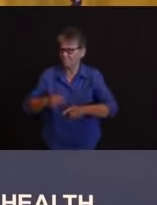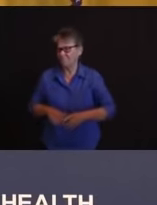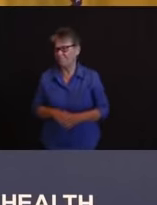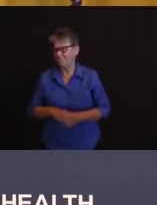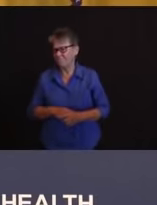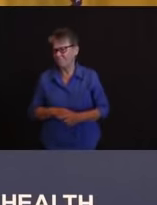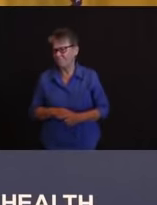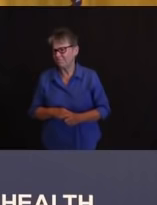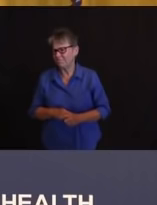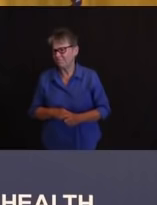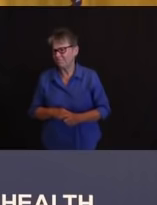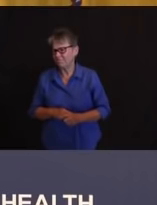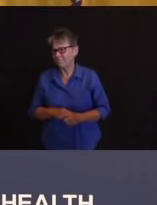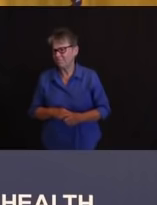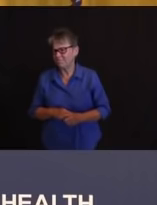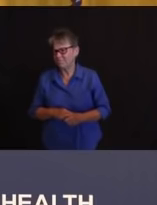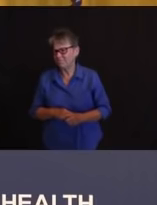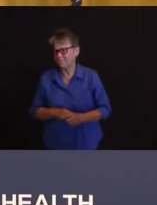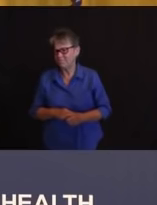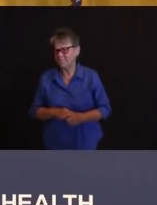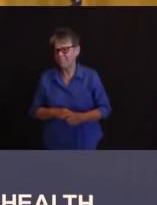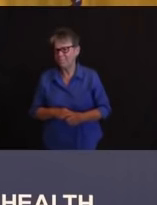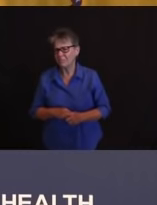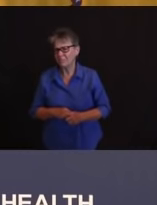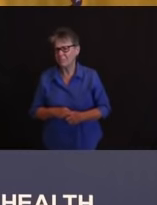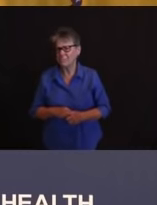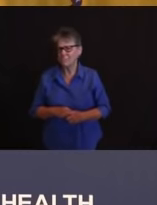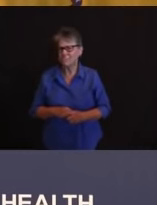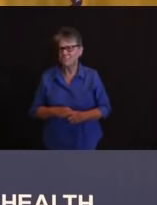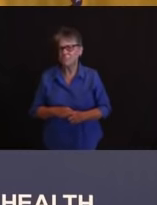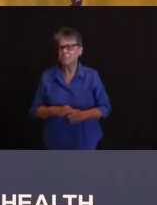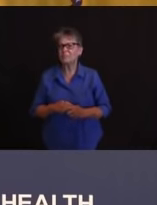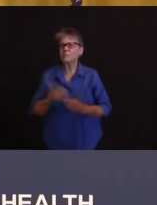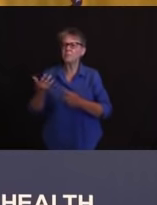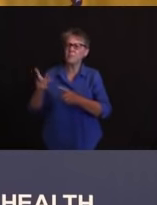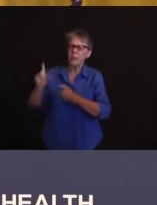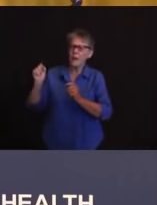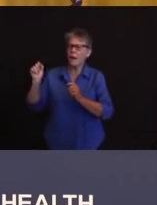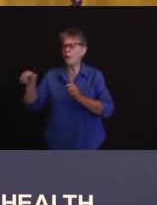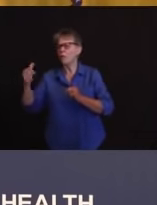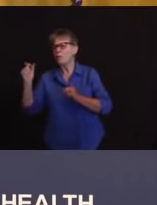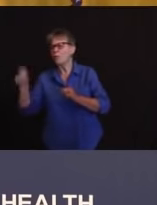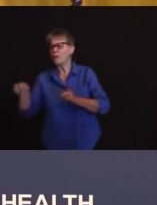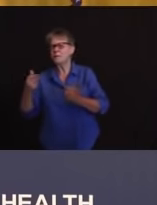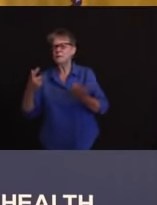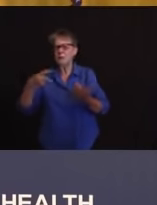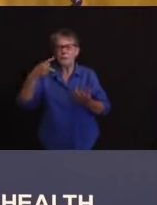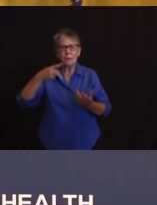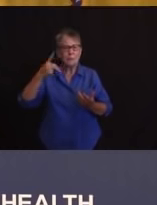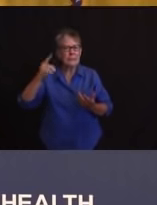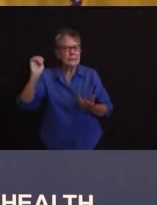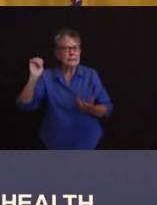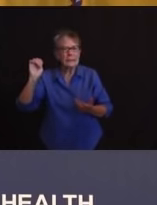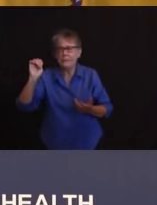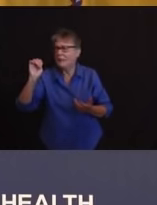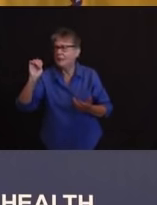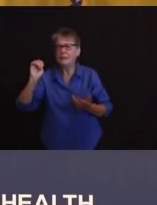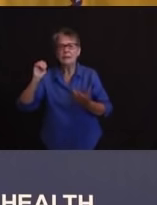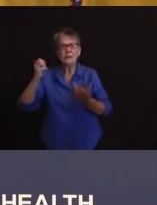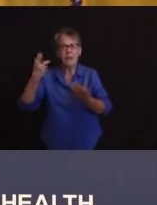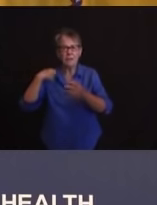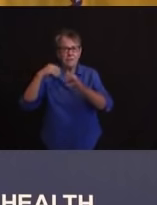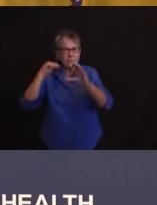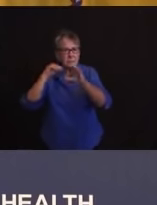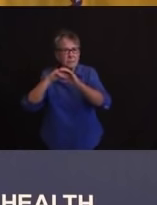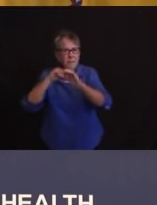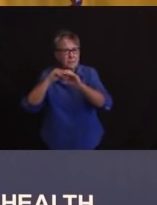materials? Hospitals say there are kinks in the supply chain and that there are shortages. And on the back of today's